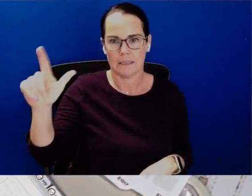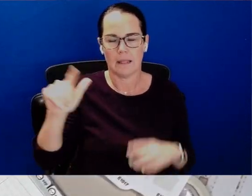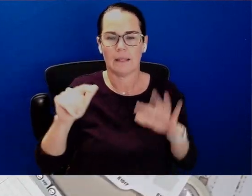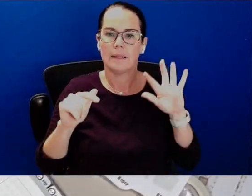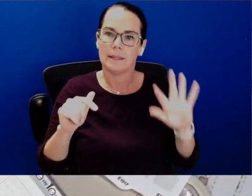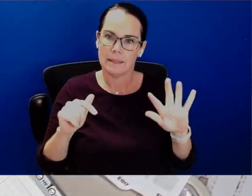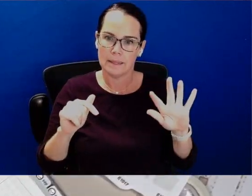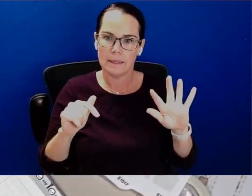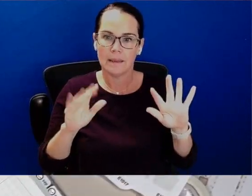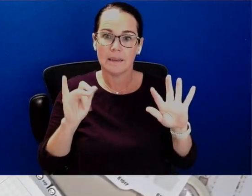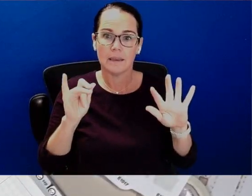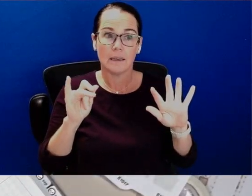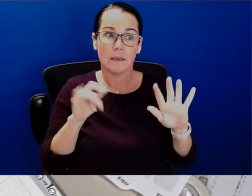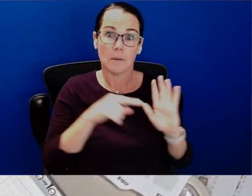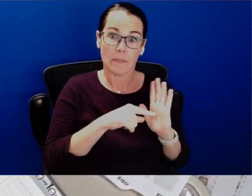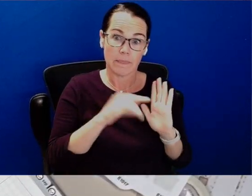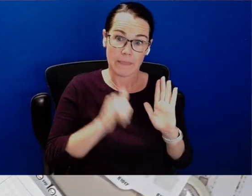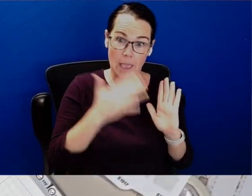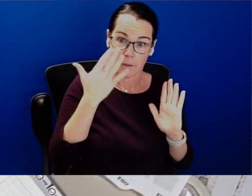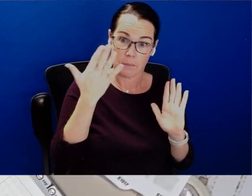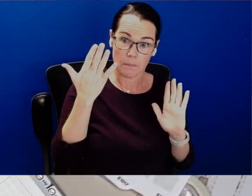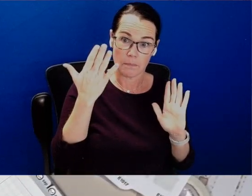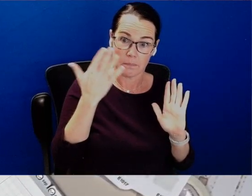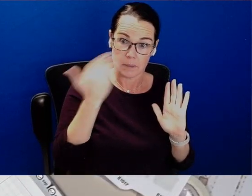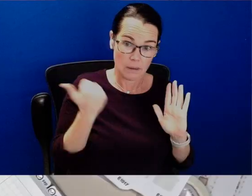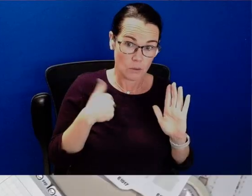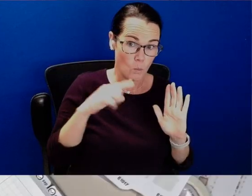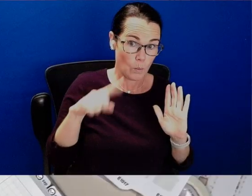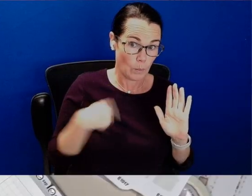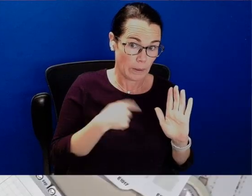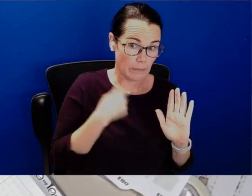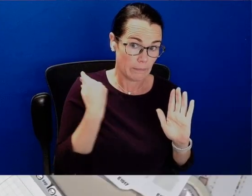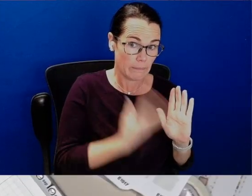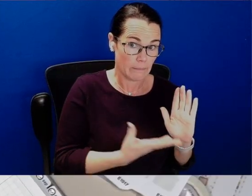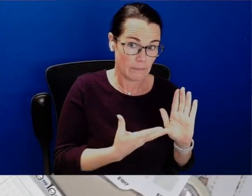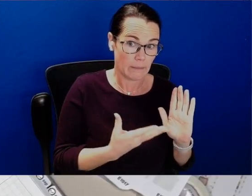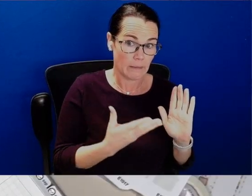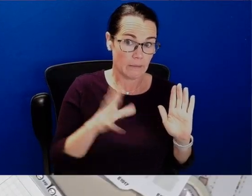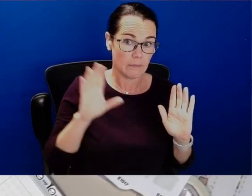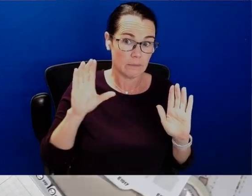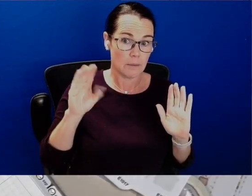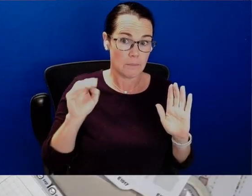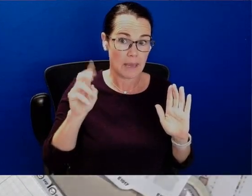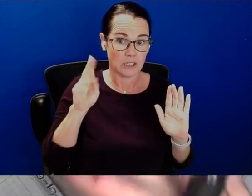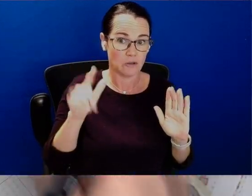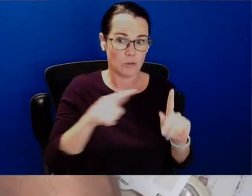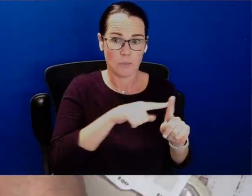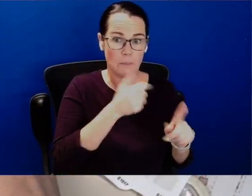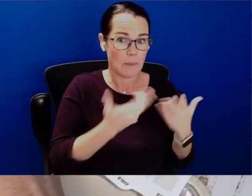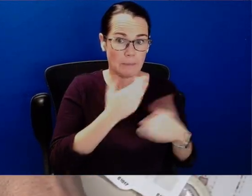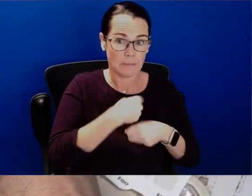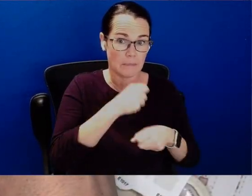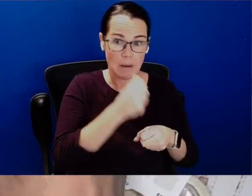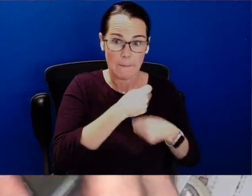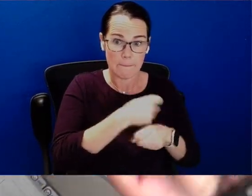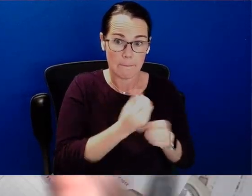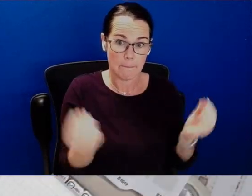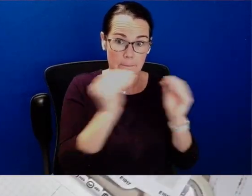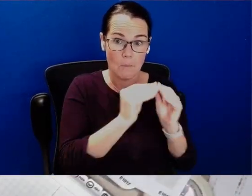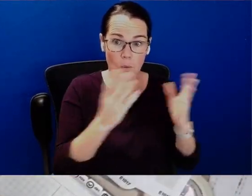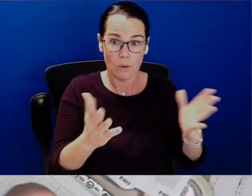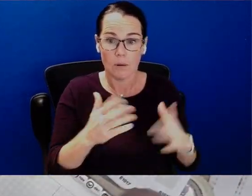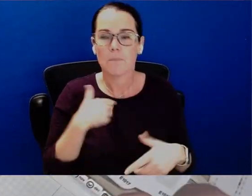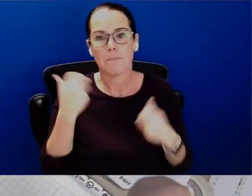which could be because we gave him Benadryl and they weren't producing. There's a lot of different reasons that could have